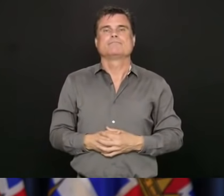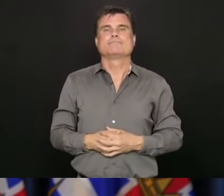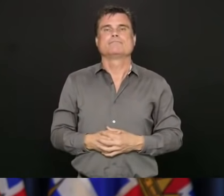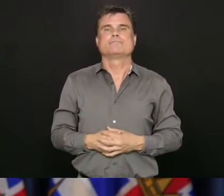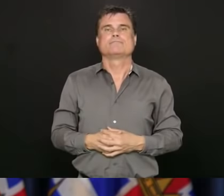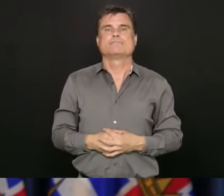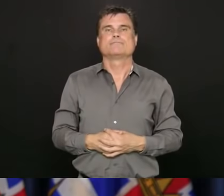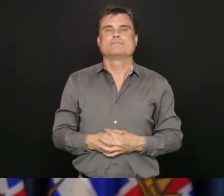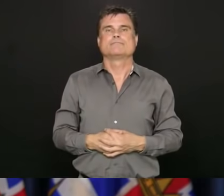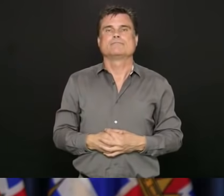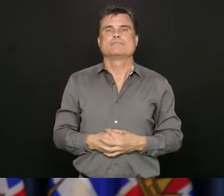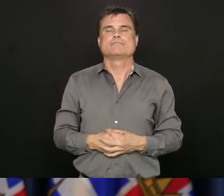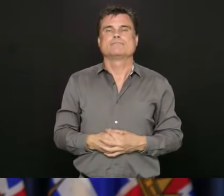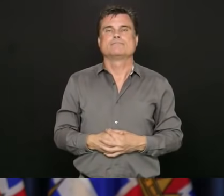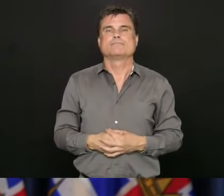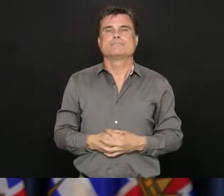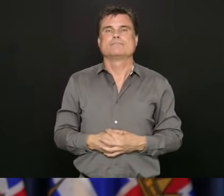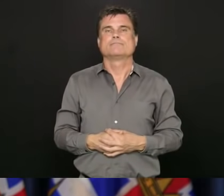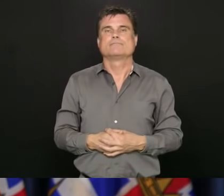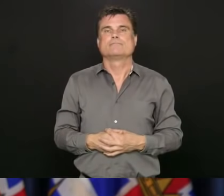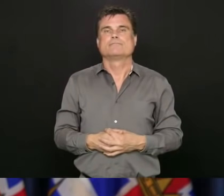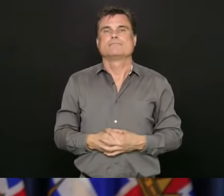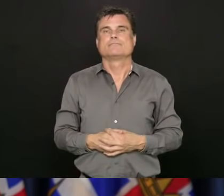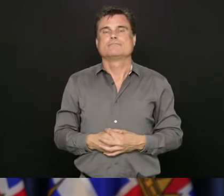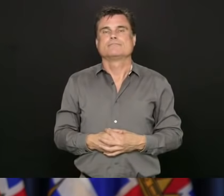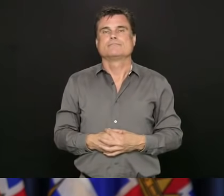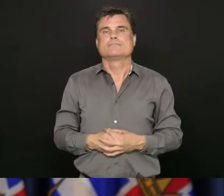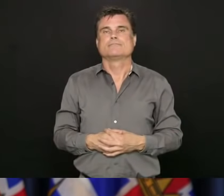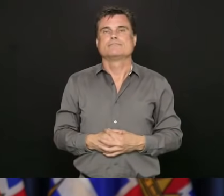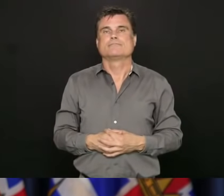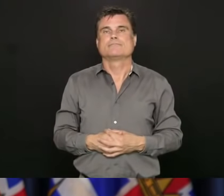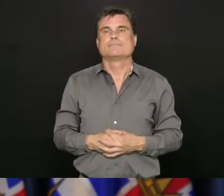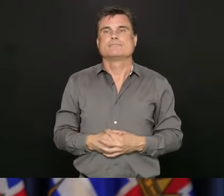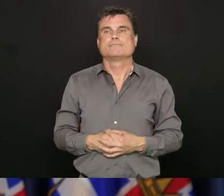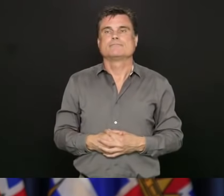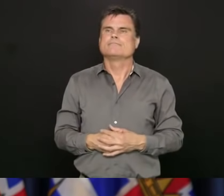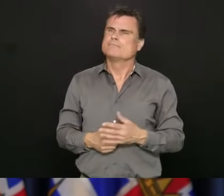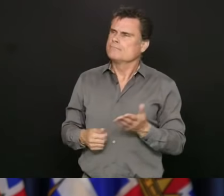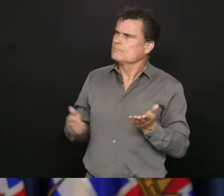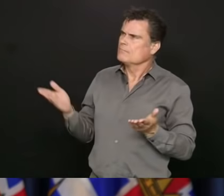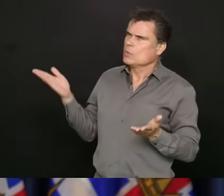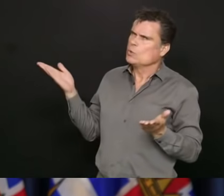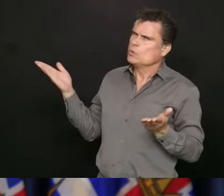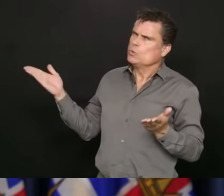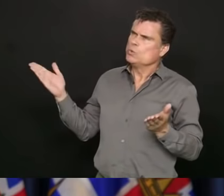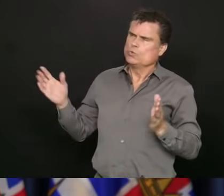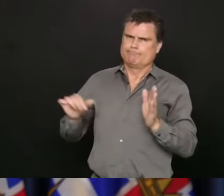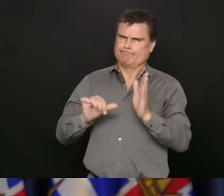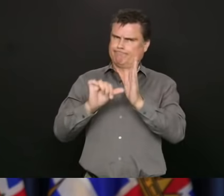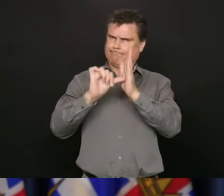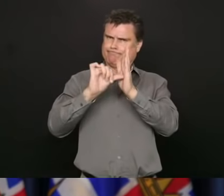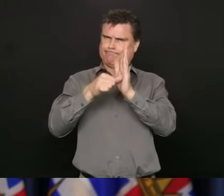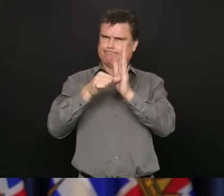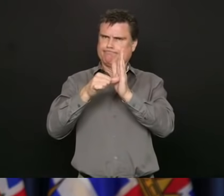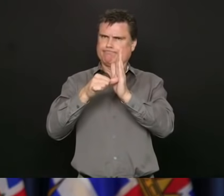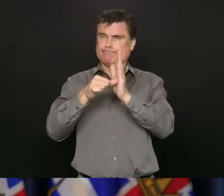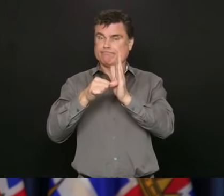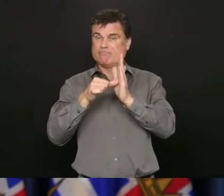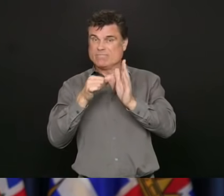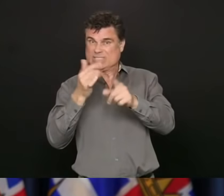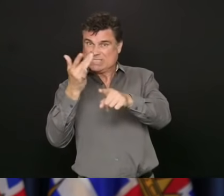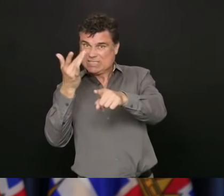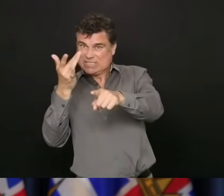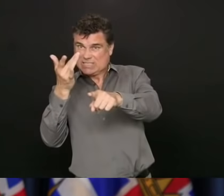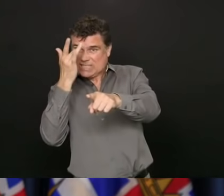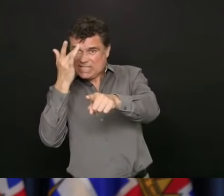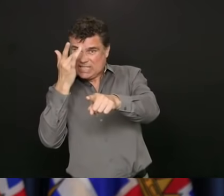Sorry, Premier, you're being canvassed on the question of sick workers. Just checking on. Clearly it's an urgent issue, but has